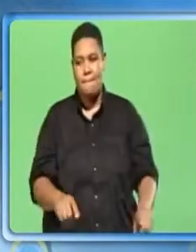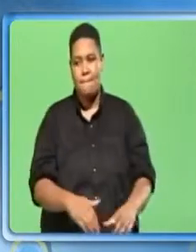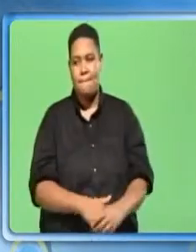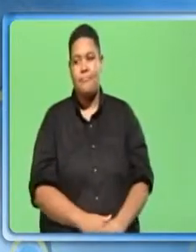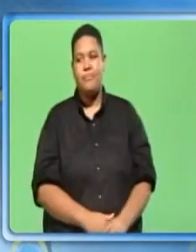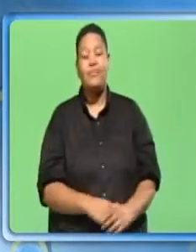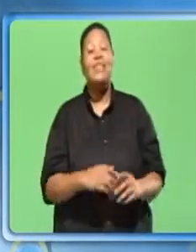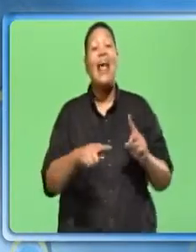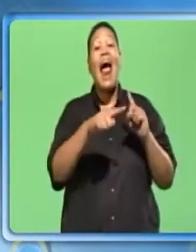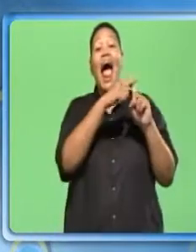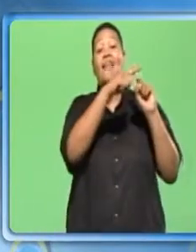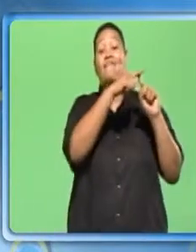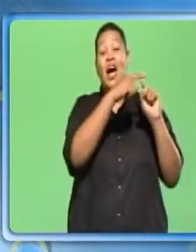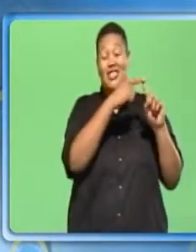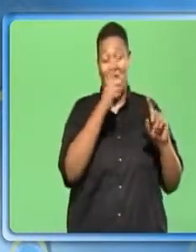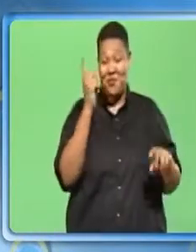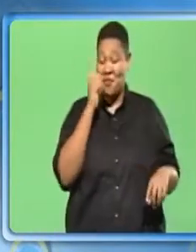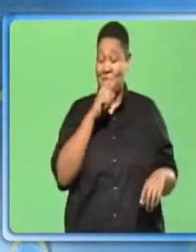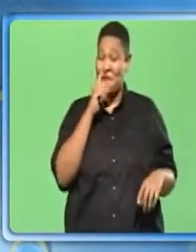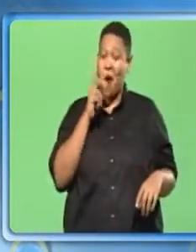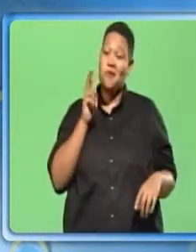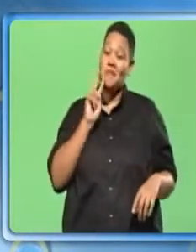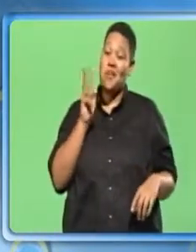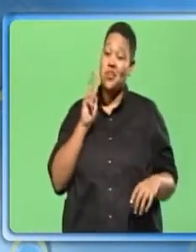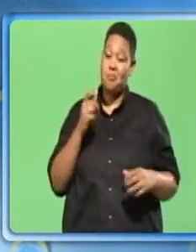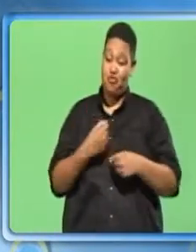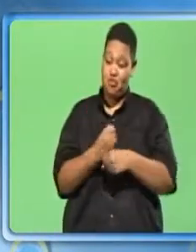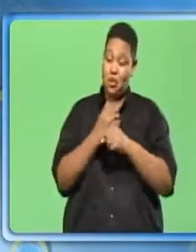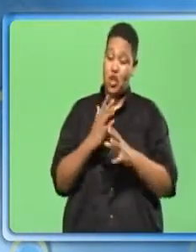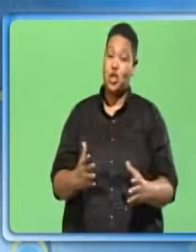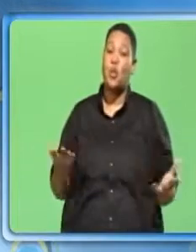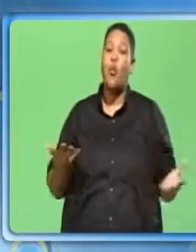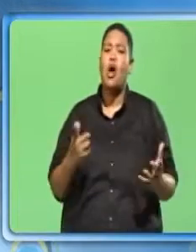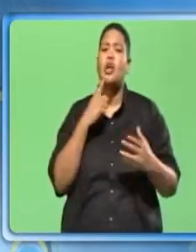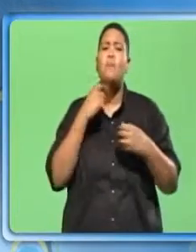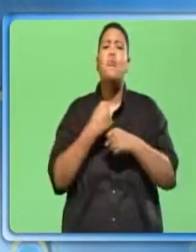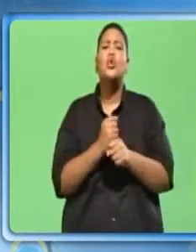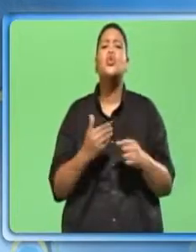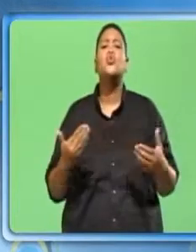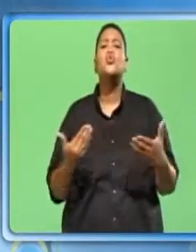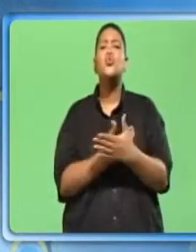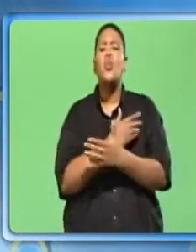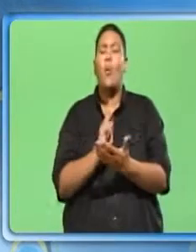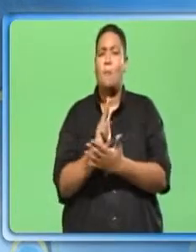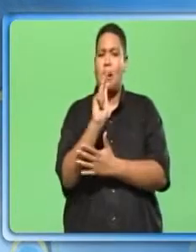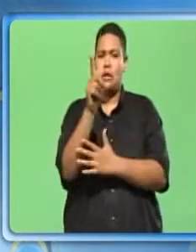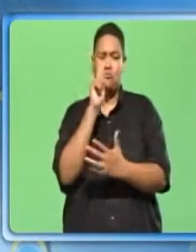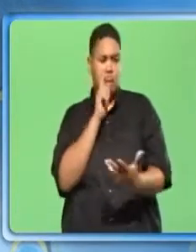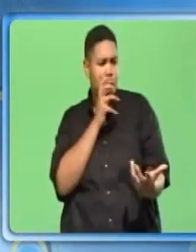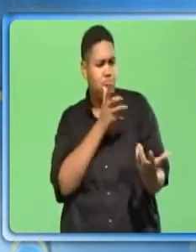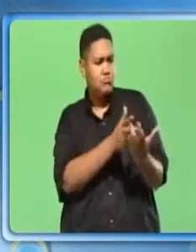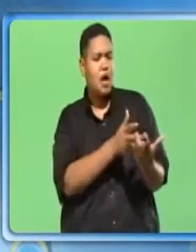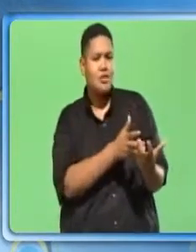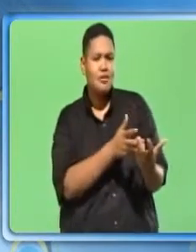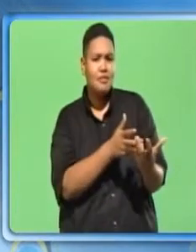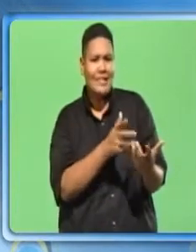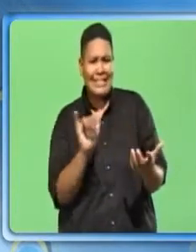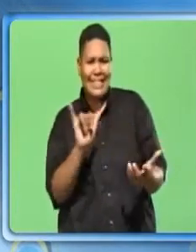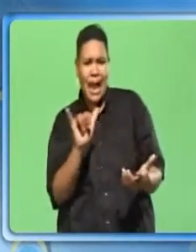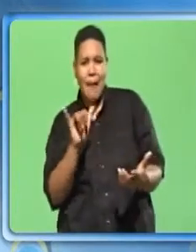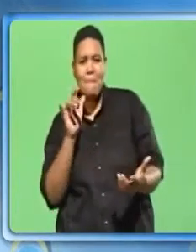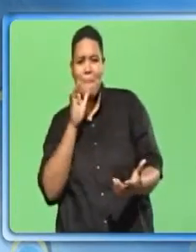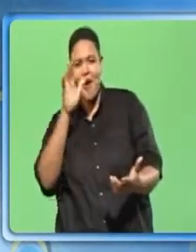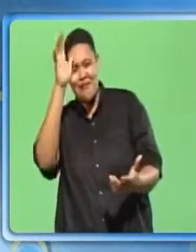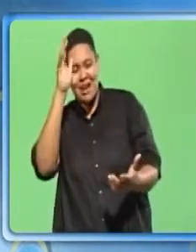The advantage to artificial vegetative reproduction is that it produces new plants identical to the parent. It